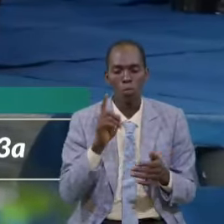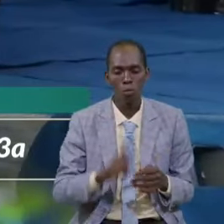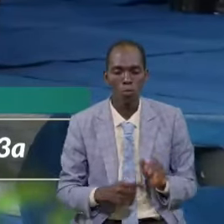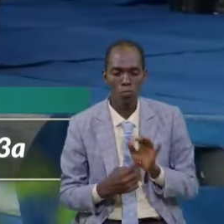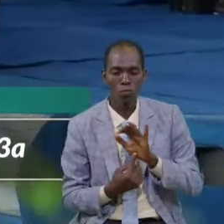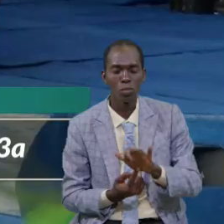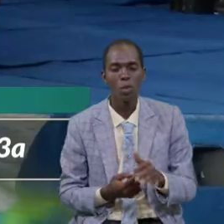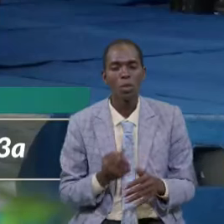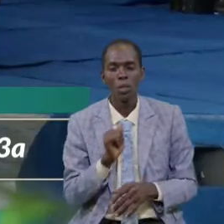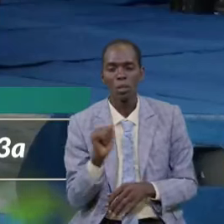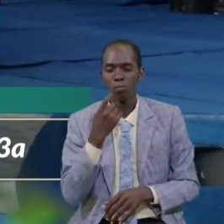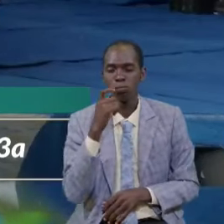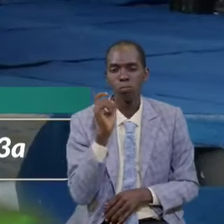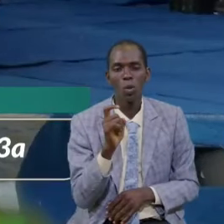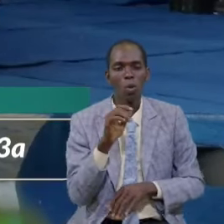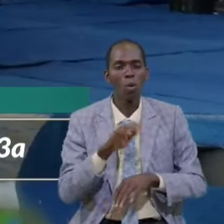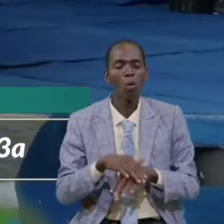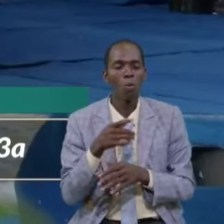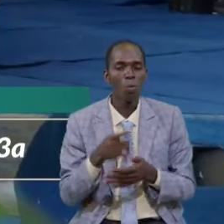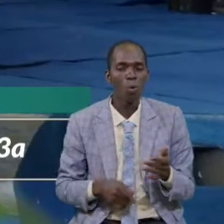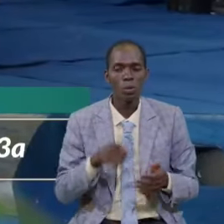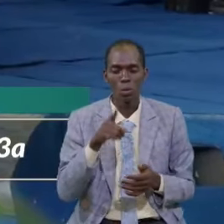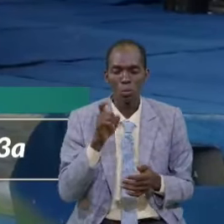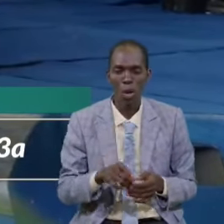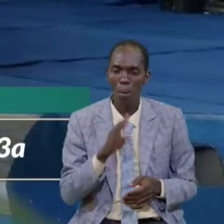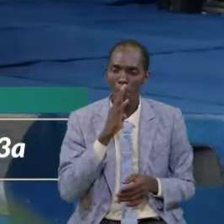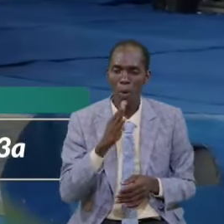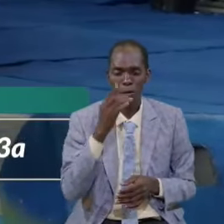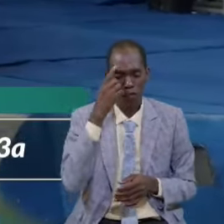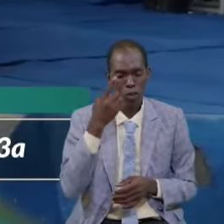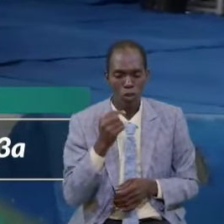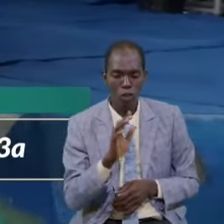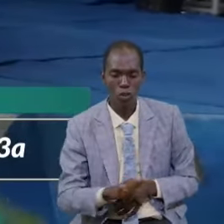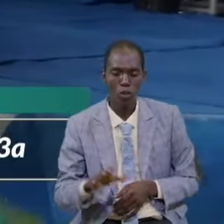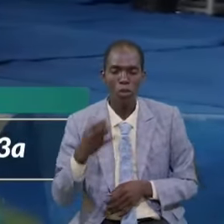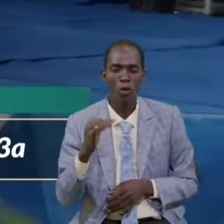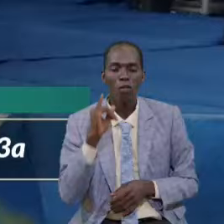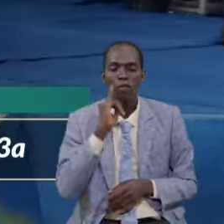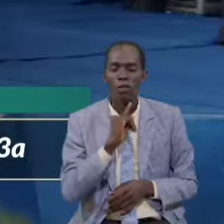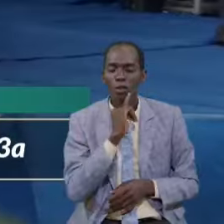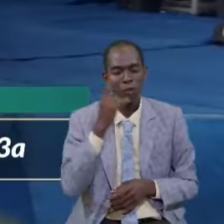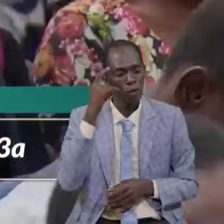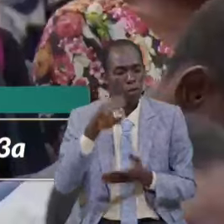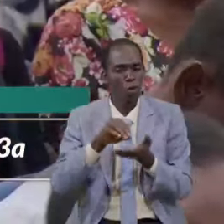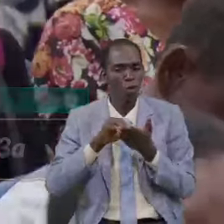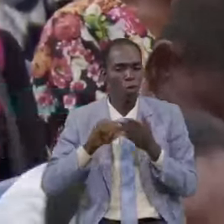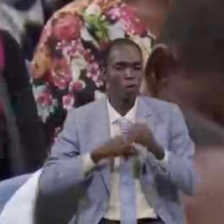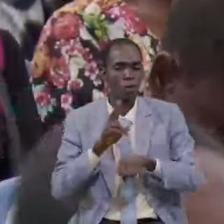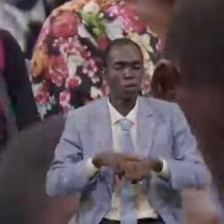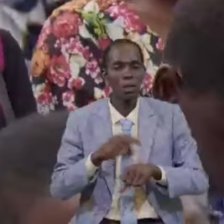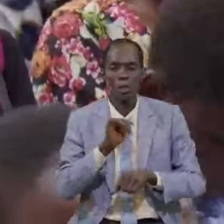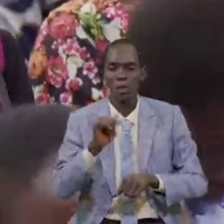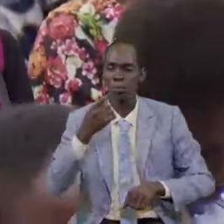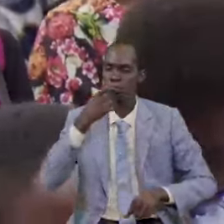was to be for the children of Israel, for his nation, a charge. And that is the reason we're